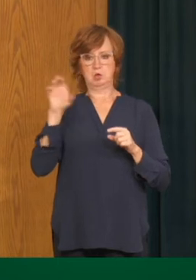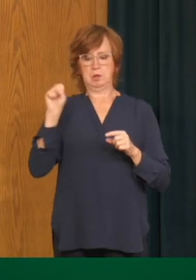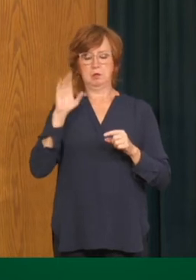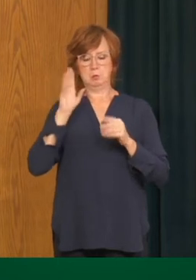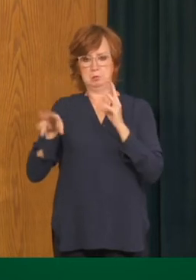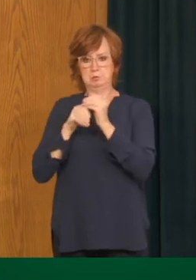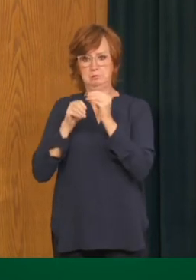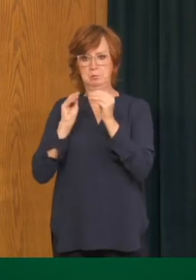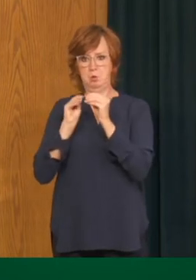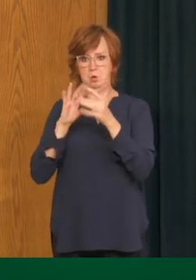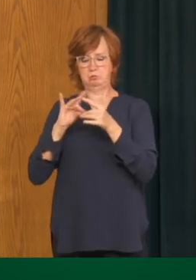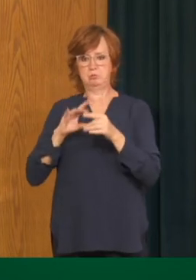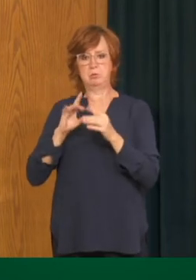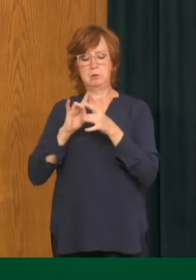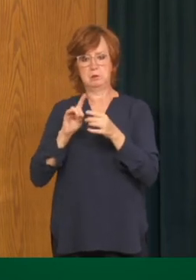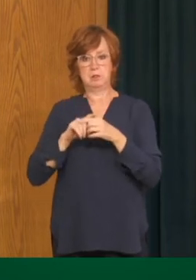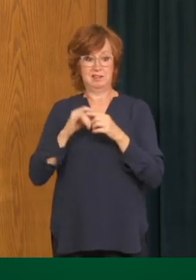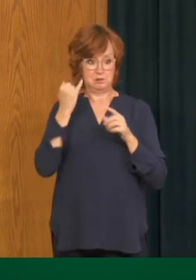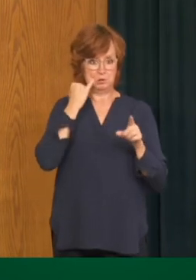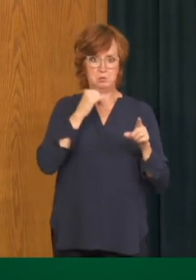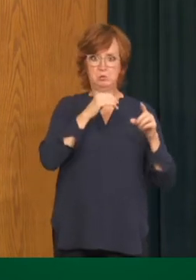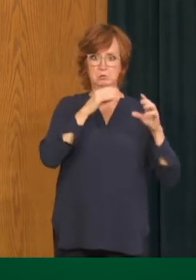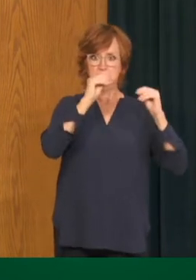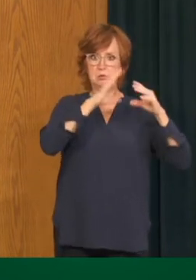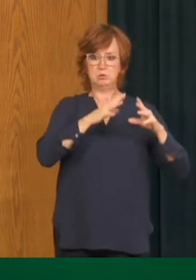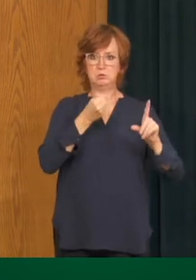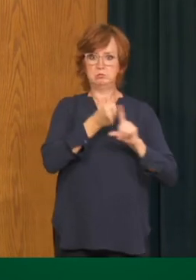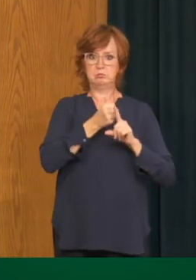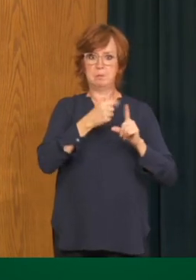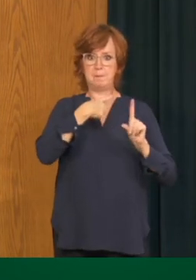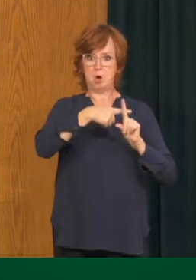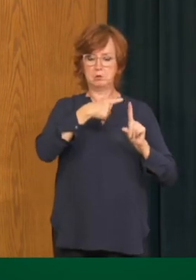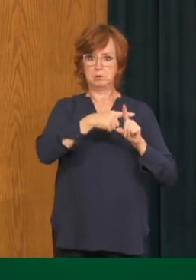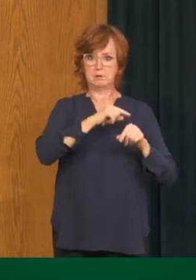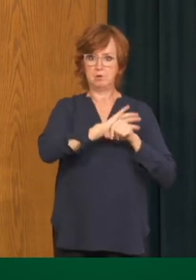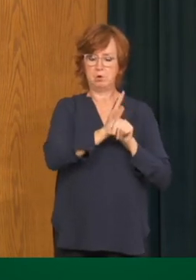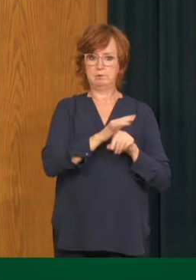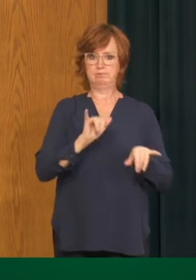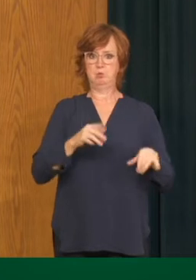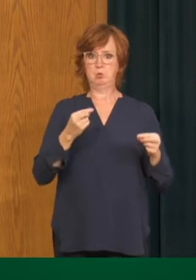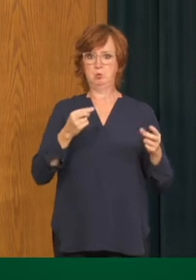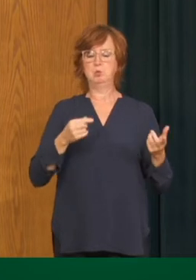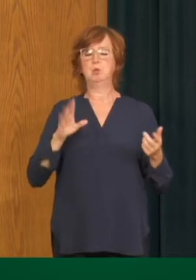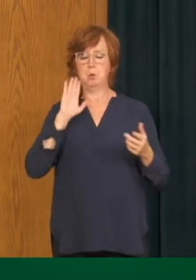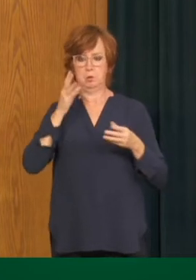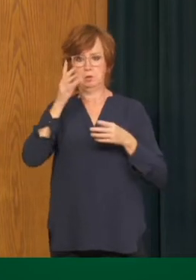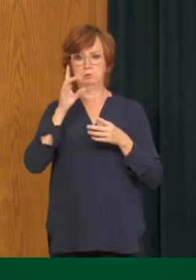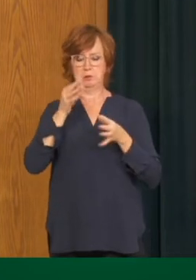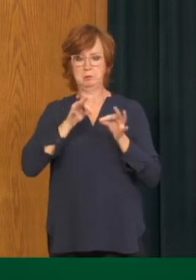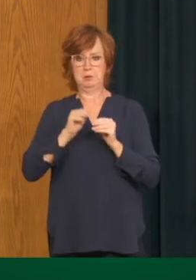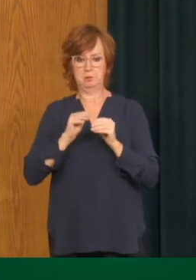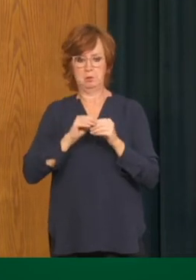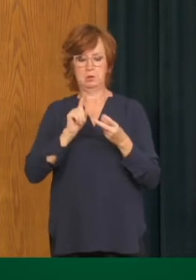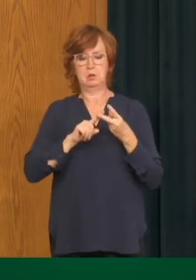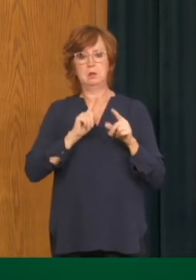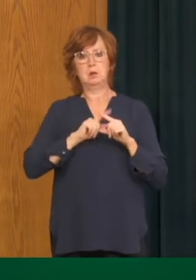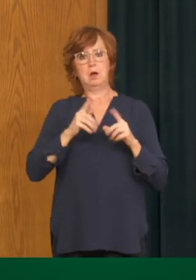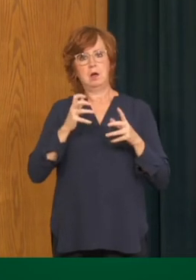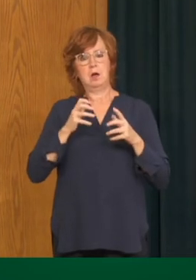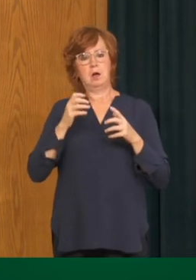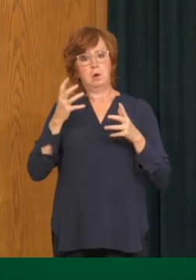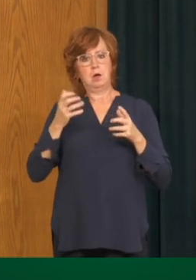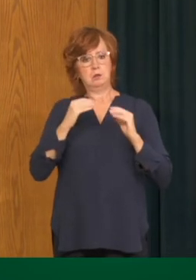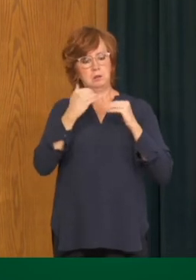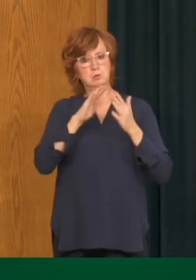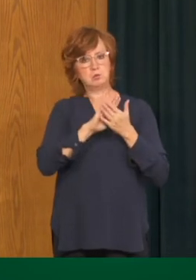most important thing that all of us can do to keep our schools safe is limit the spread of COVID-19 in our broader